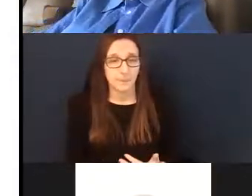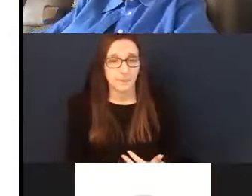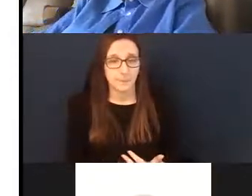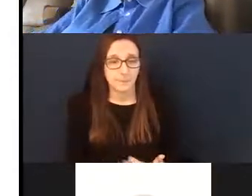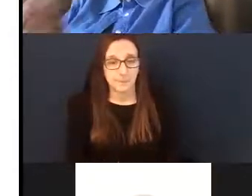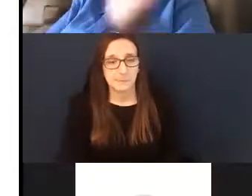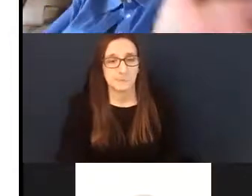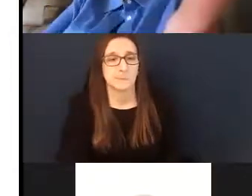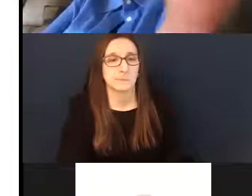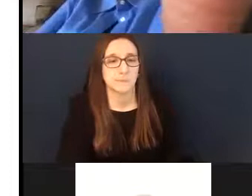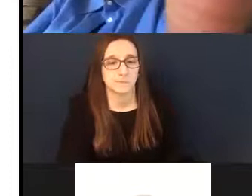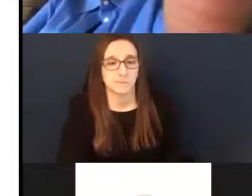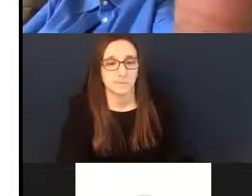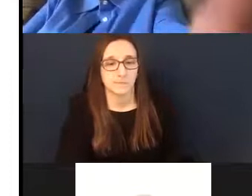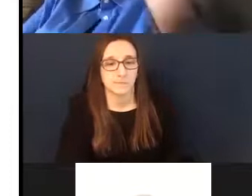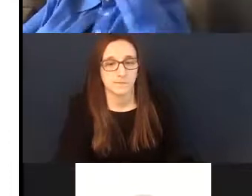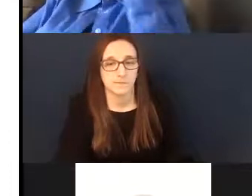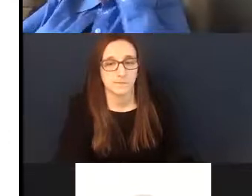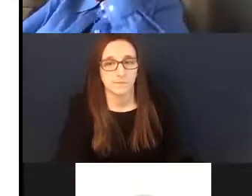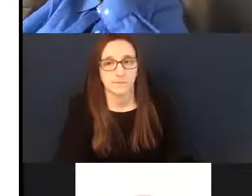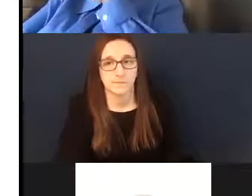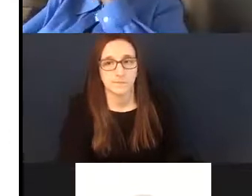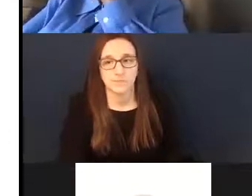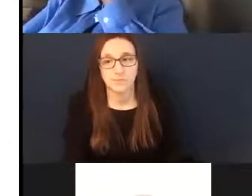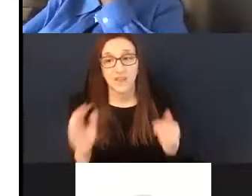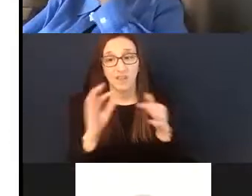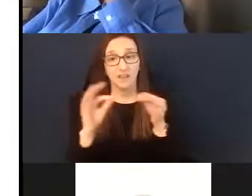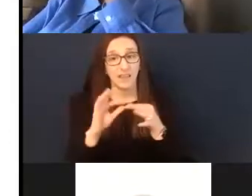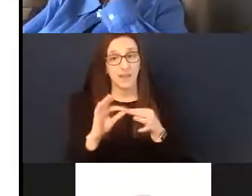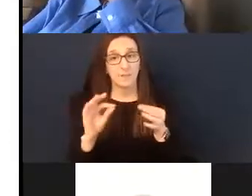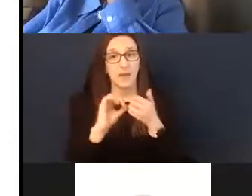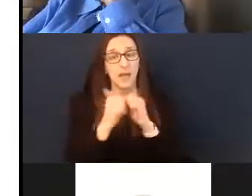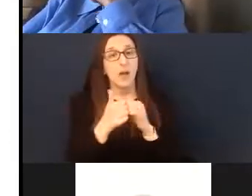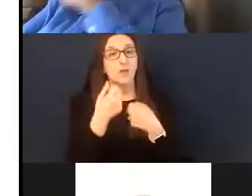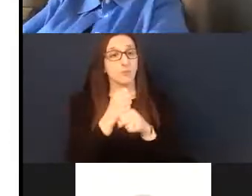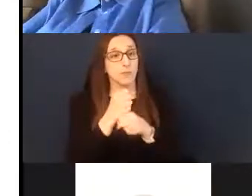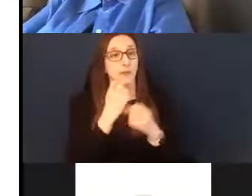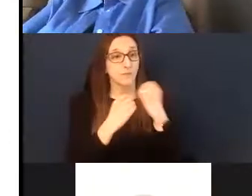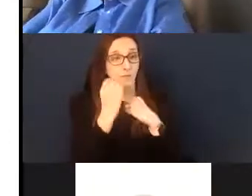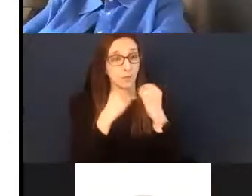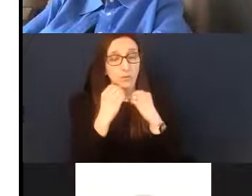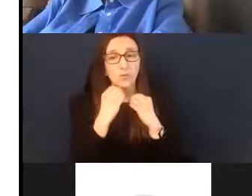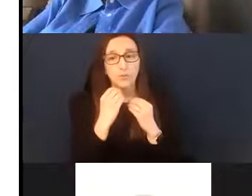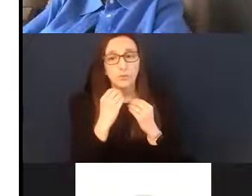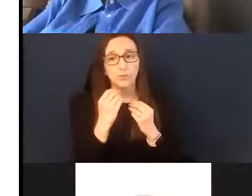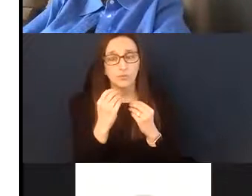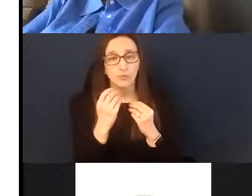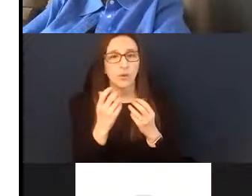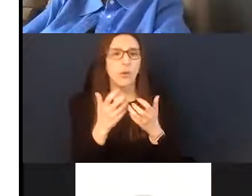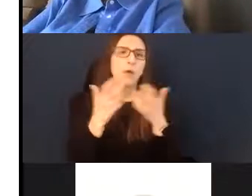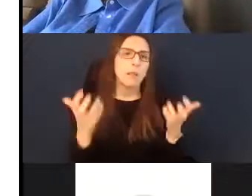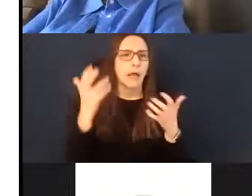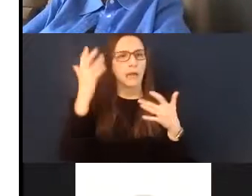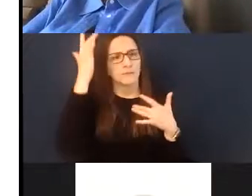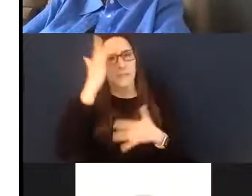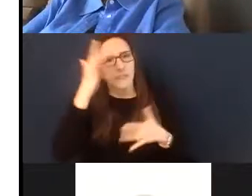Now, a lot of people talk about that claim that our food, the way we produce food is why we like react with so much disease.